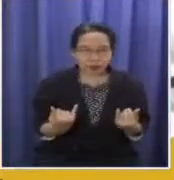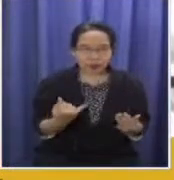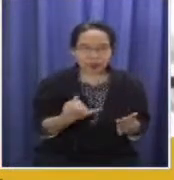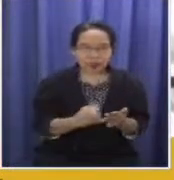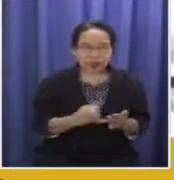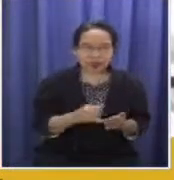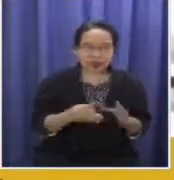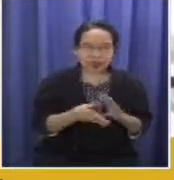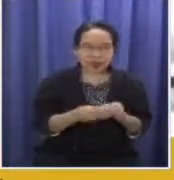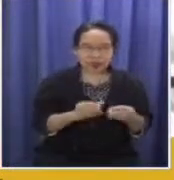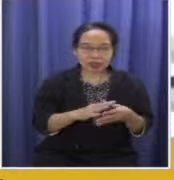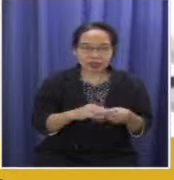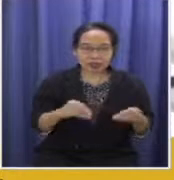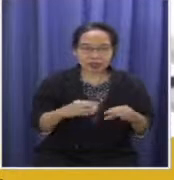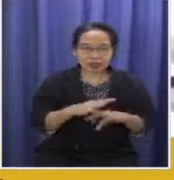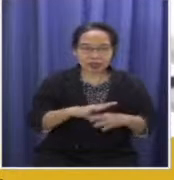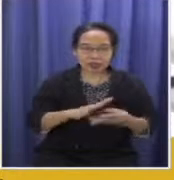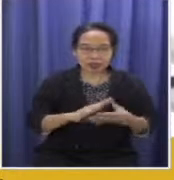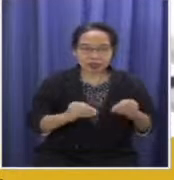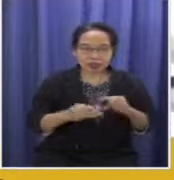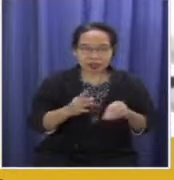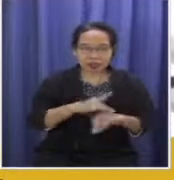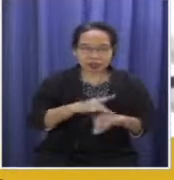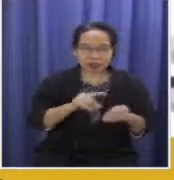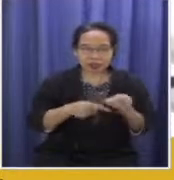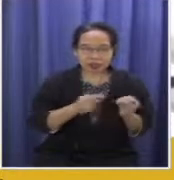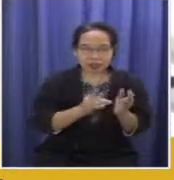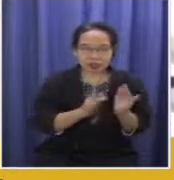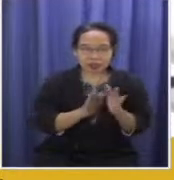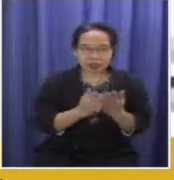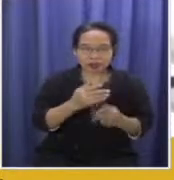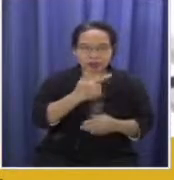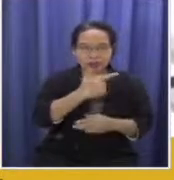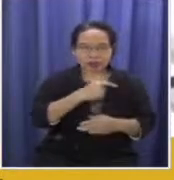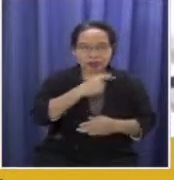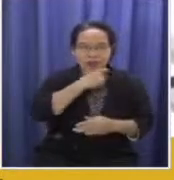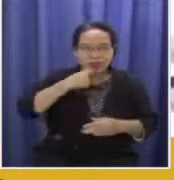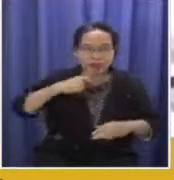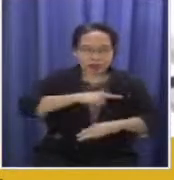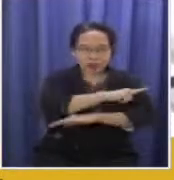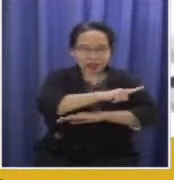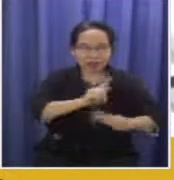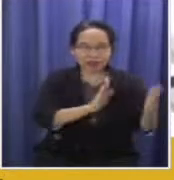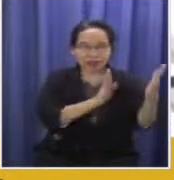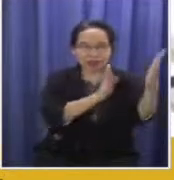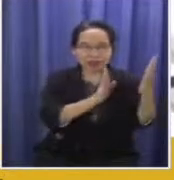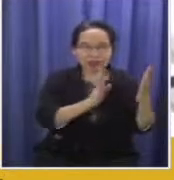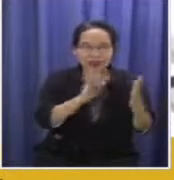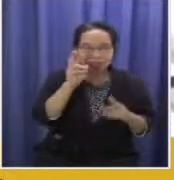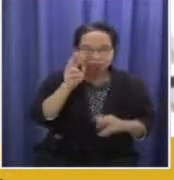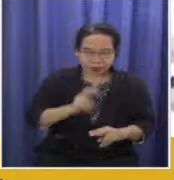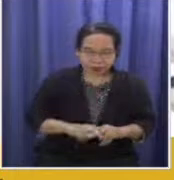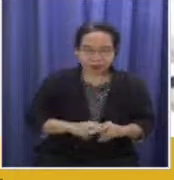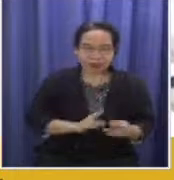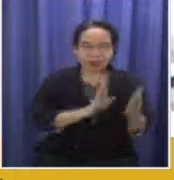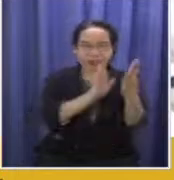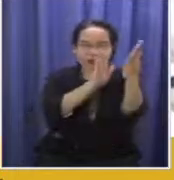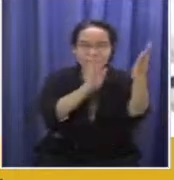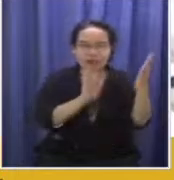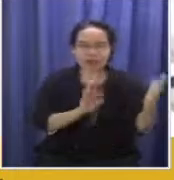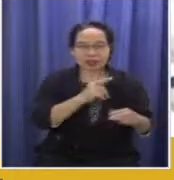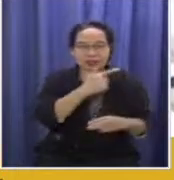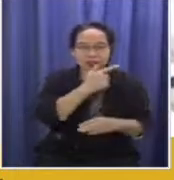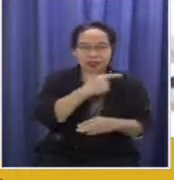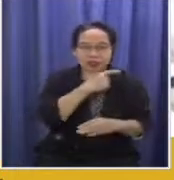is the story of the earth according to the Bible. The dry land appeared. Now, upon the appearance of the